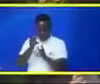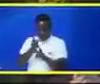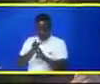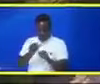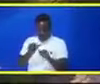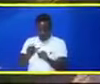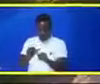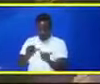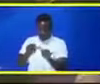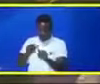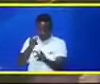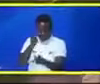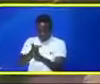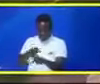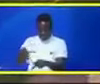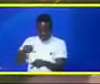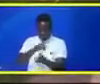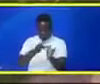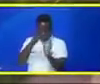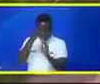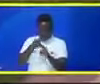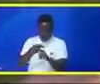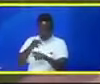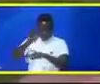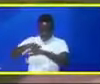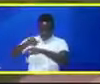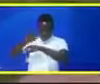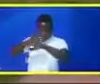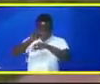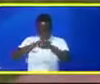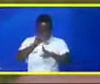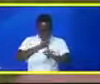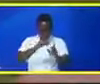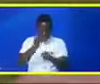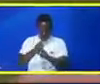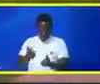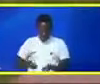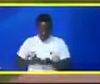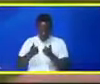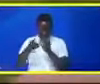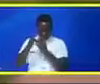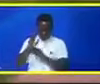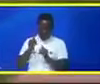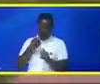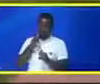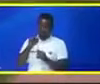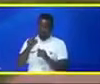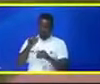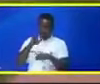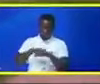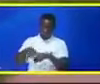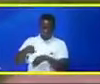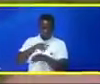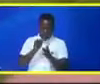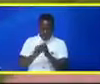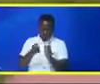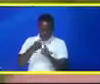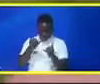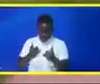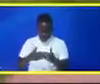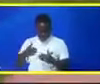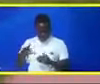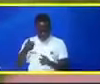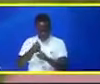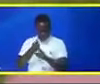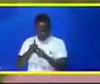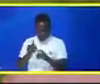grace keep them. I call you bona fide recipients of the life of God. And I declare over you that from tonight, you go